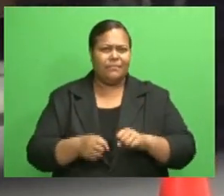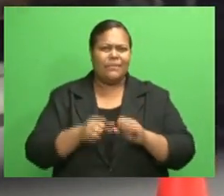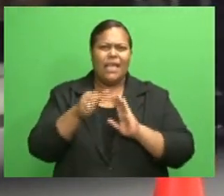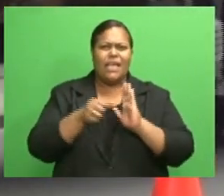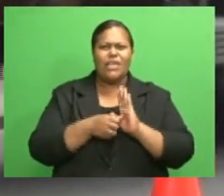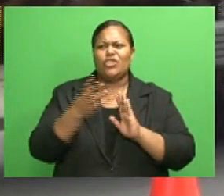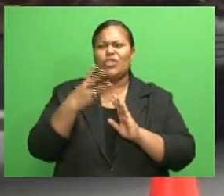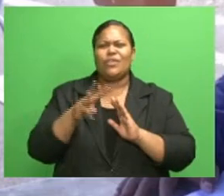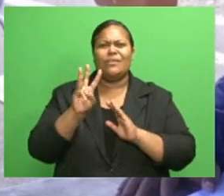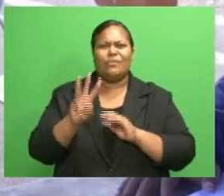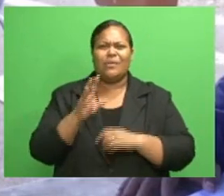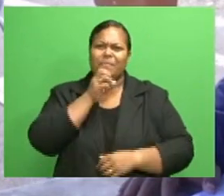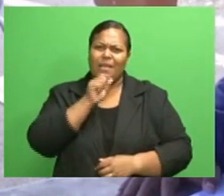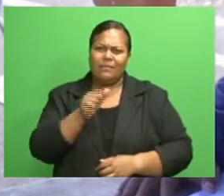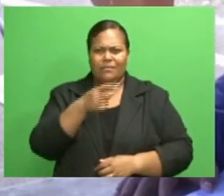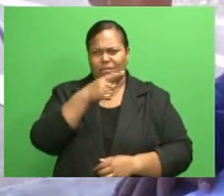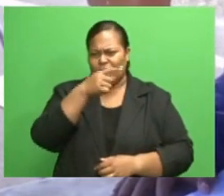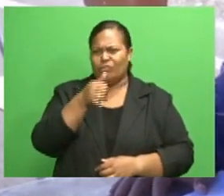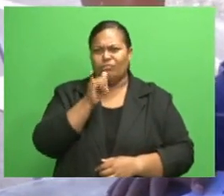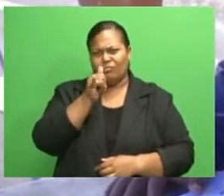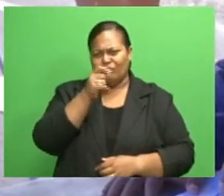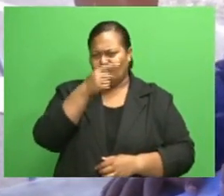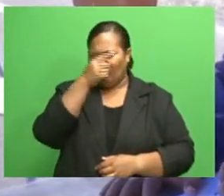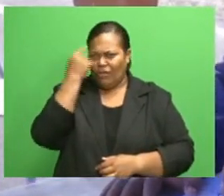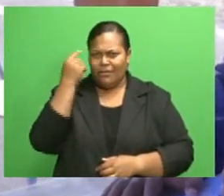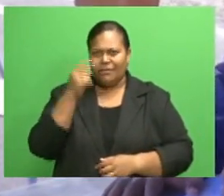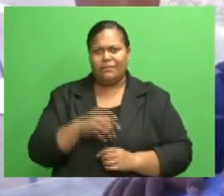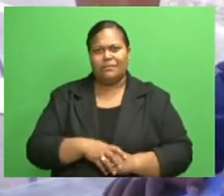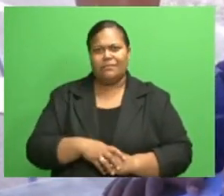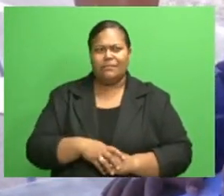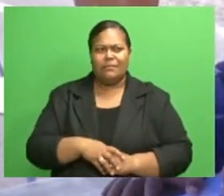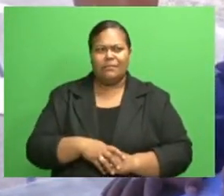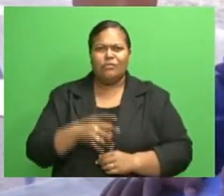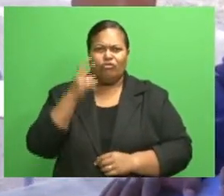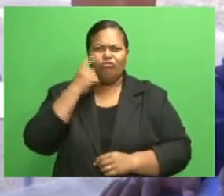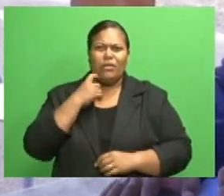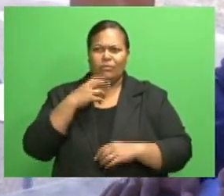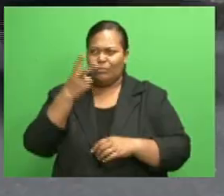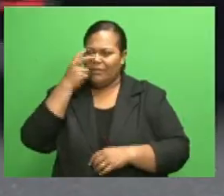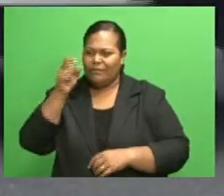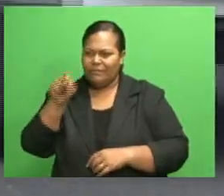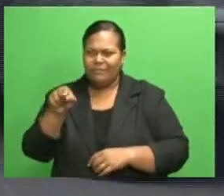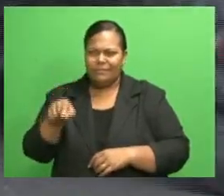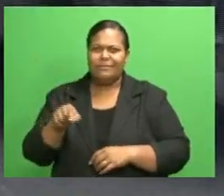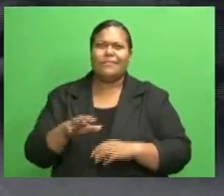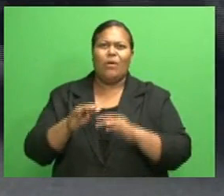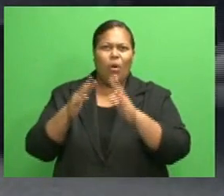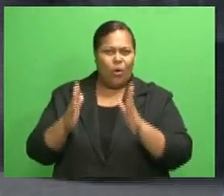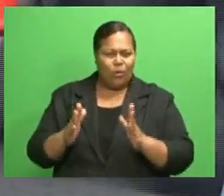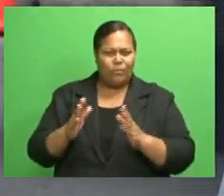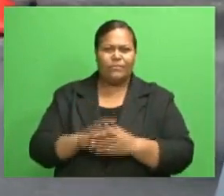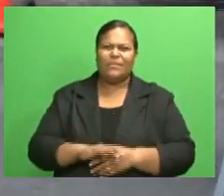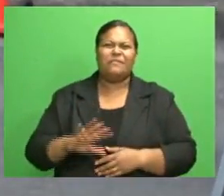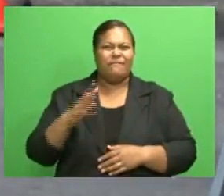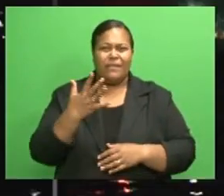man who was found drunk and allegedly trying to break into a home. The 5th arrest was made in